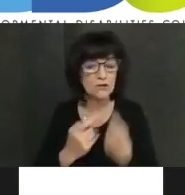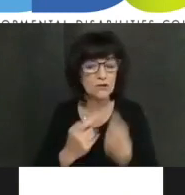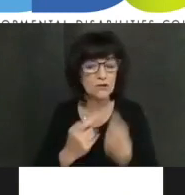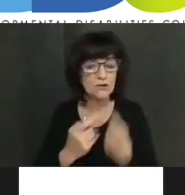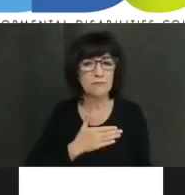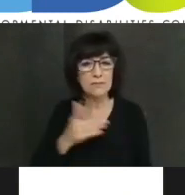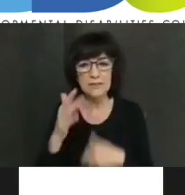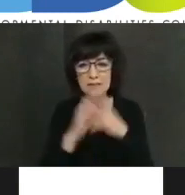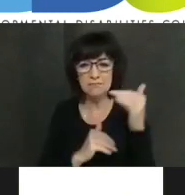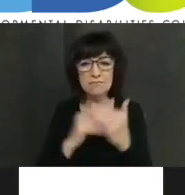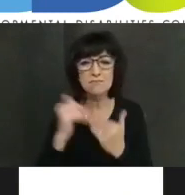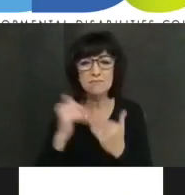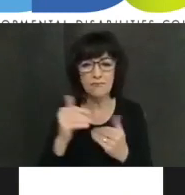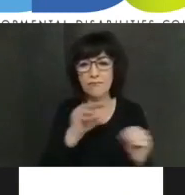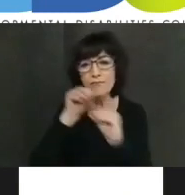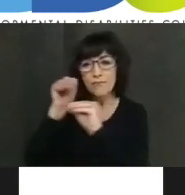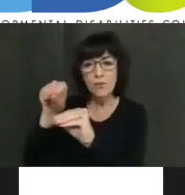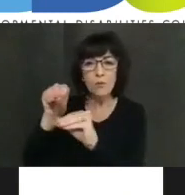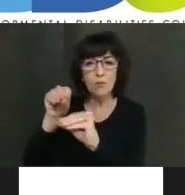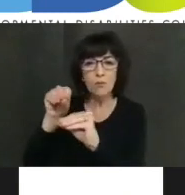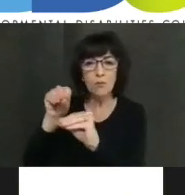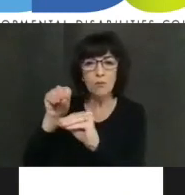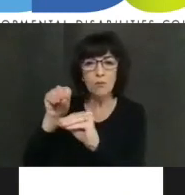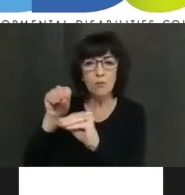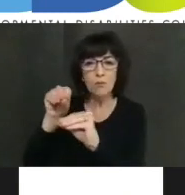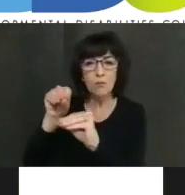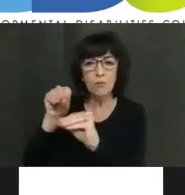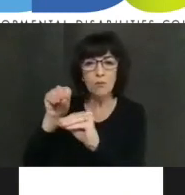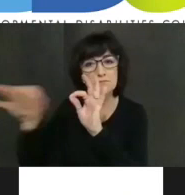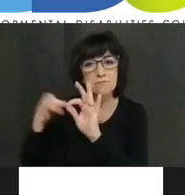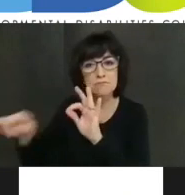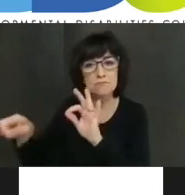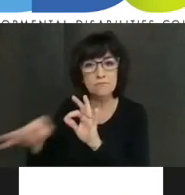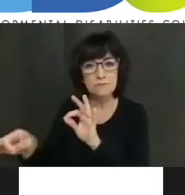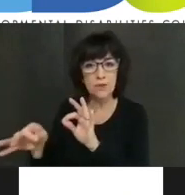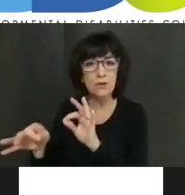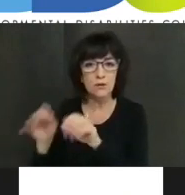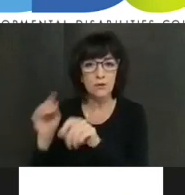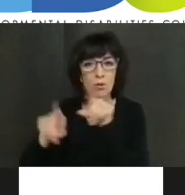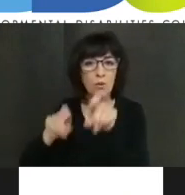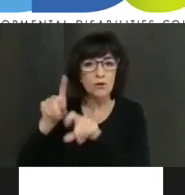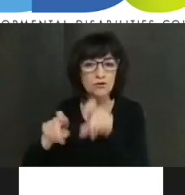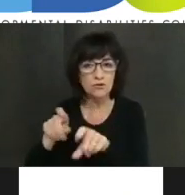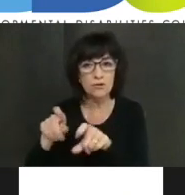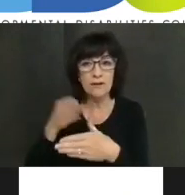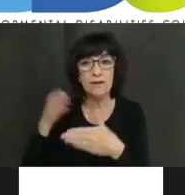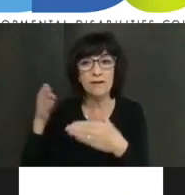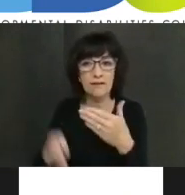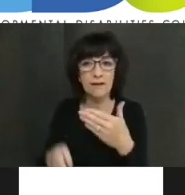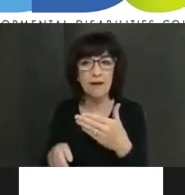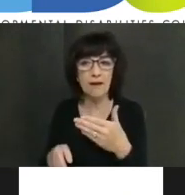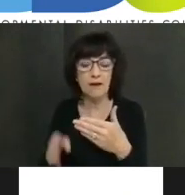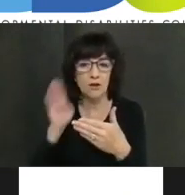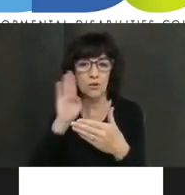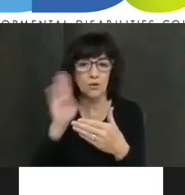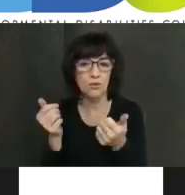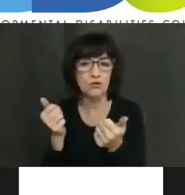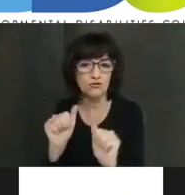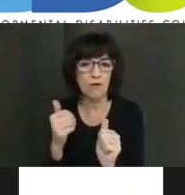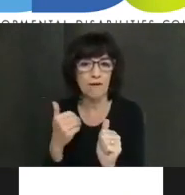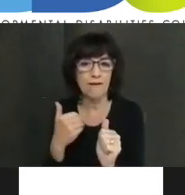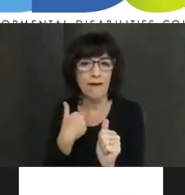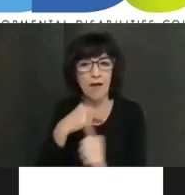chat. So I think that will help us stay organized, and we will have an opportunity at the end to have a Q&A session.